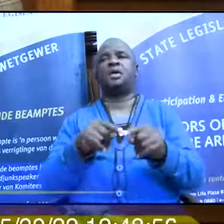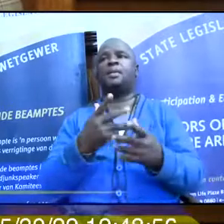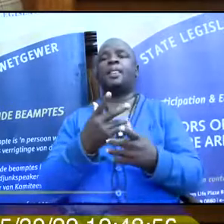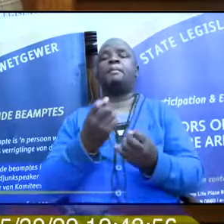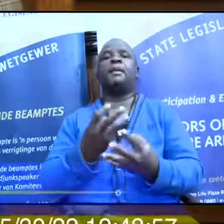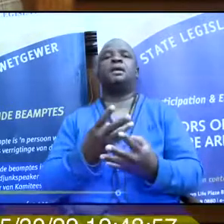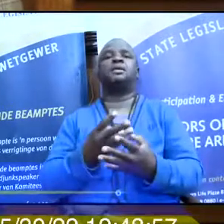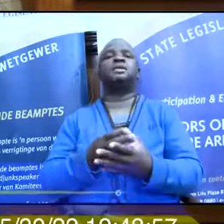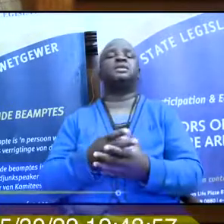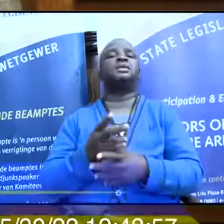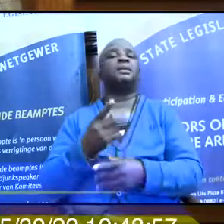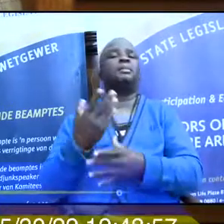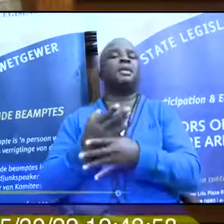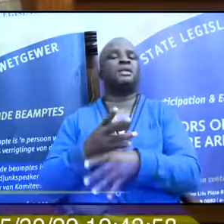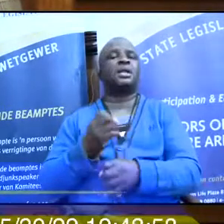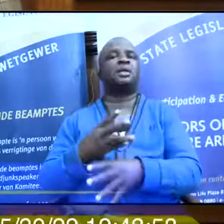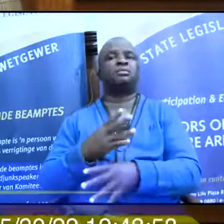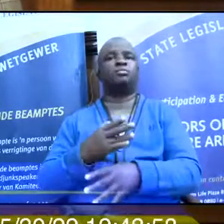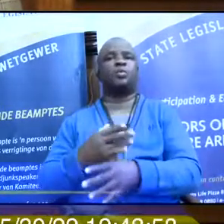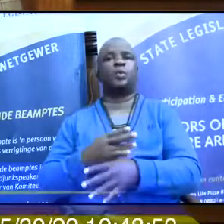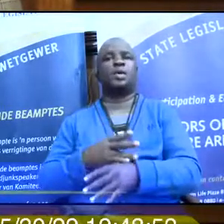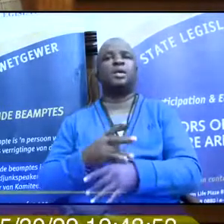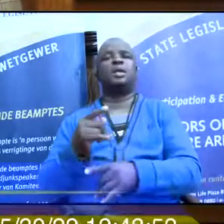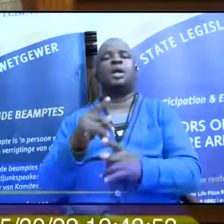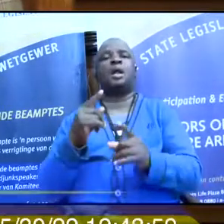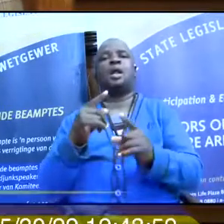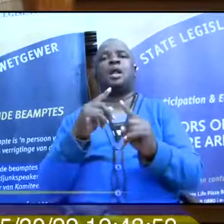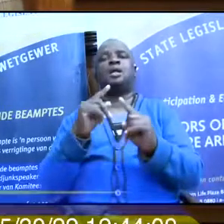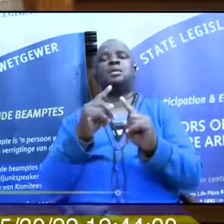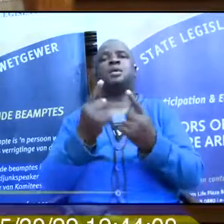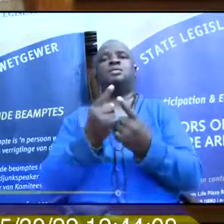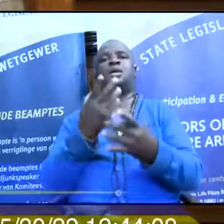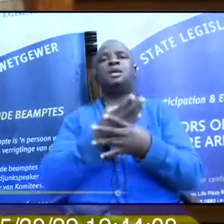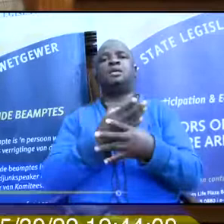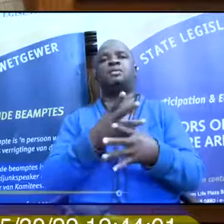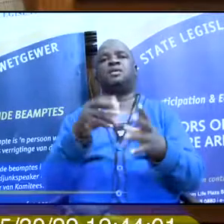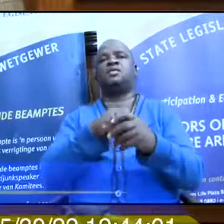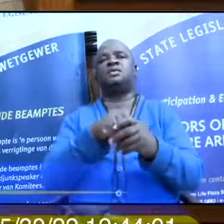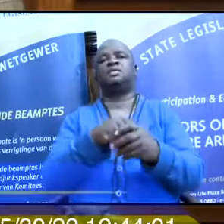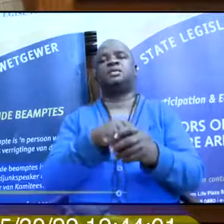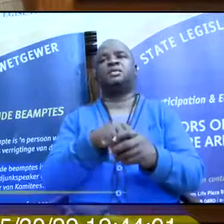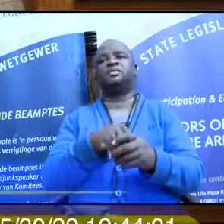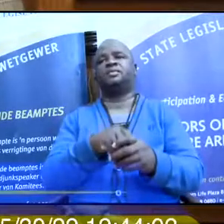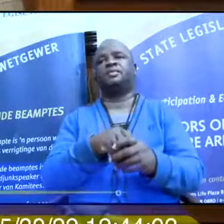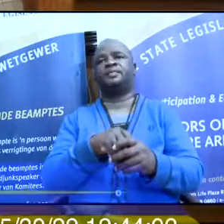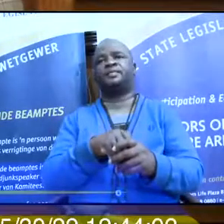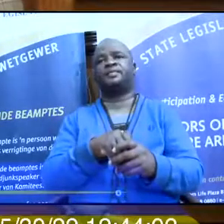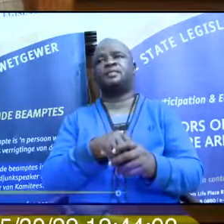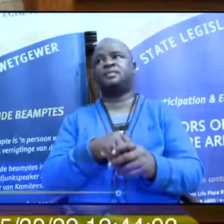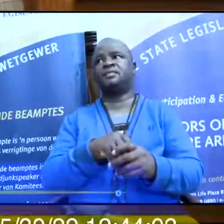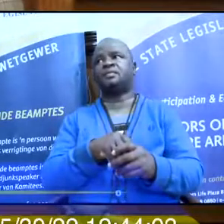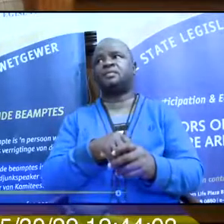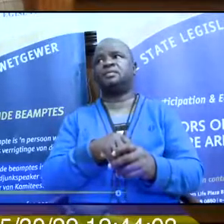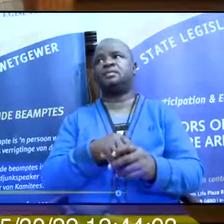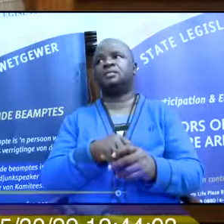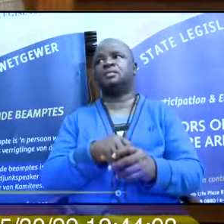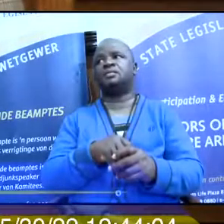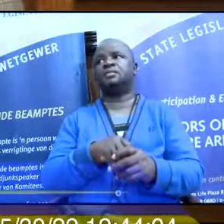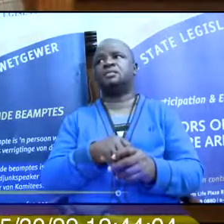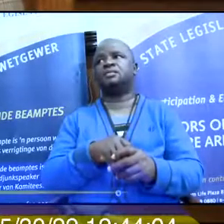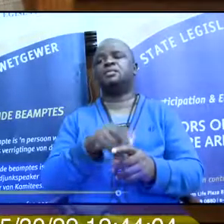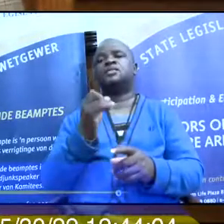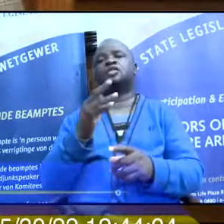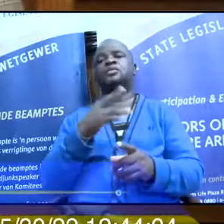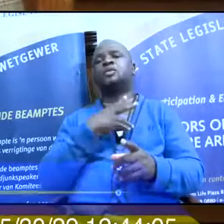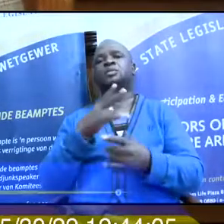in most of their workplaces the the labor is not involved or does not take but uh con they don't participate or they are